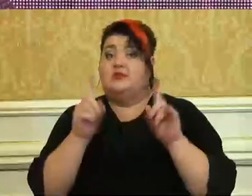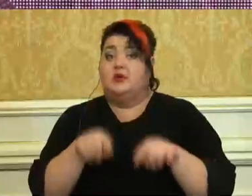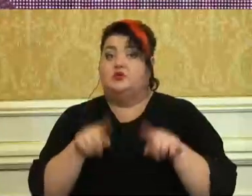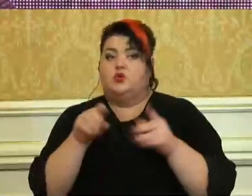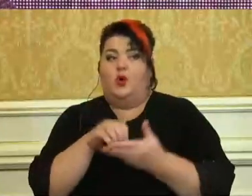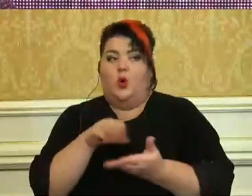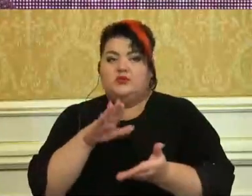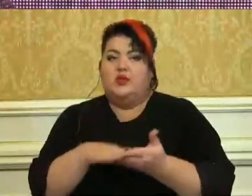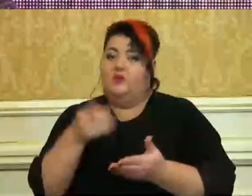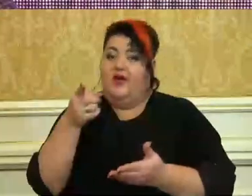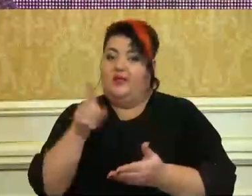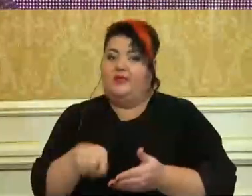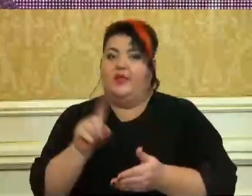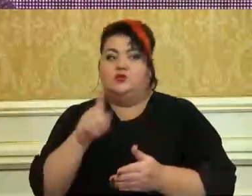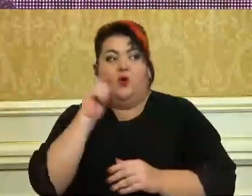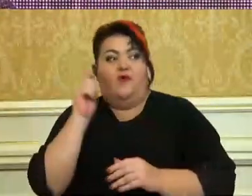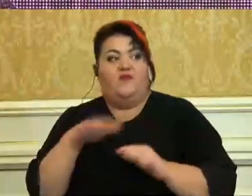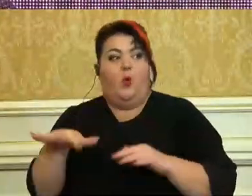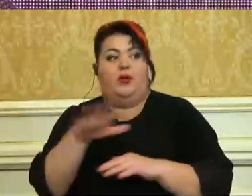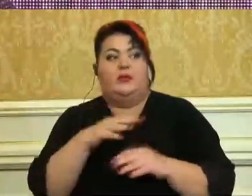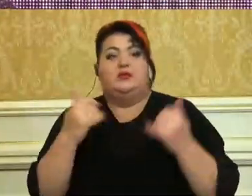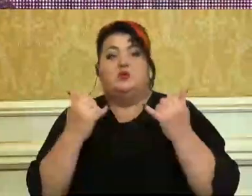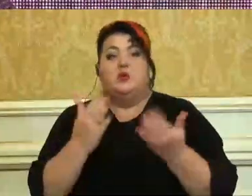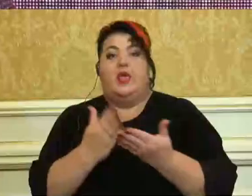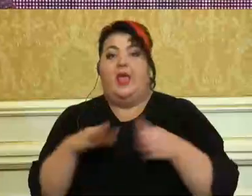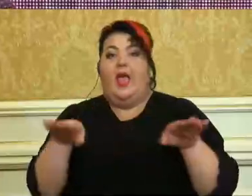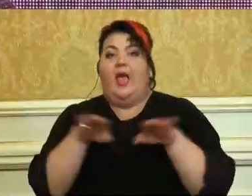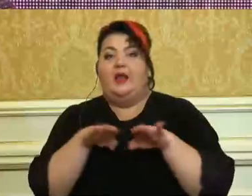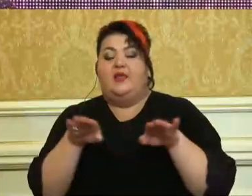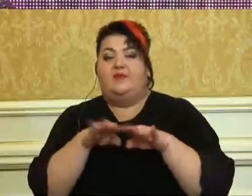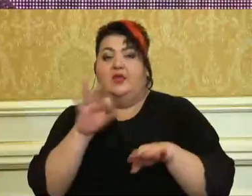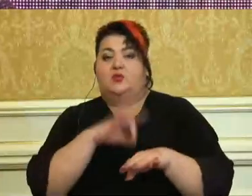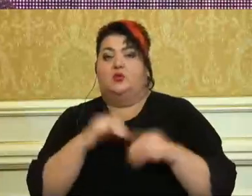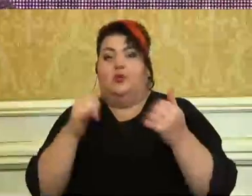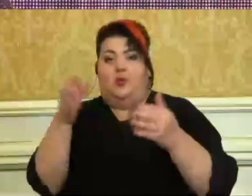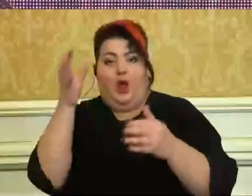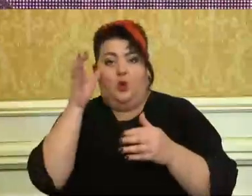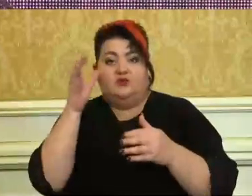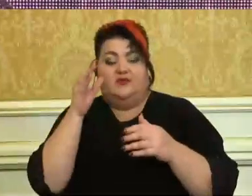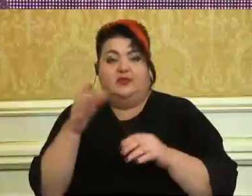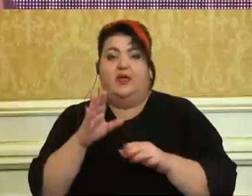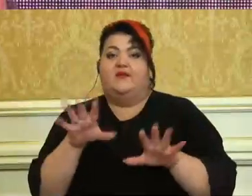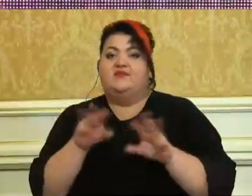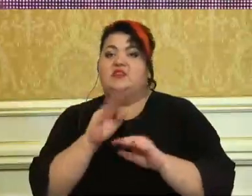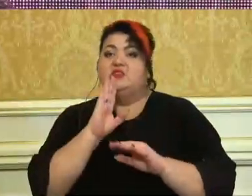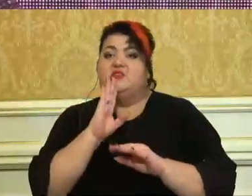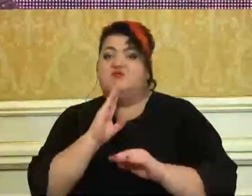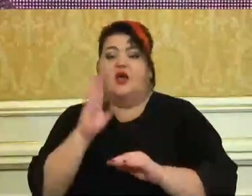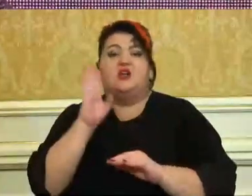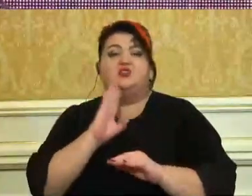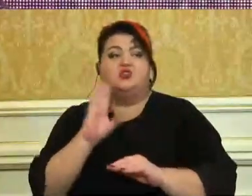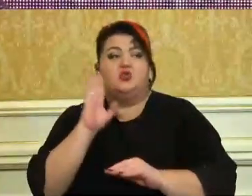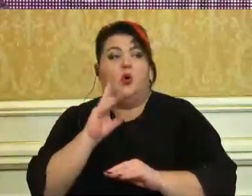is quite hard to understanding or whatever. So, but I would like to say that in Ukraine, we have the equal access for the education